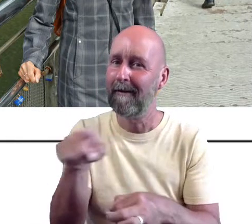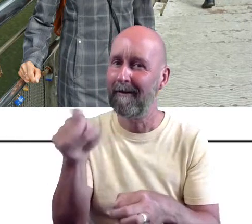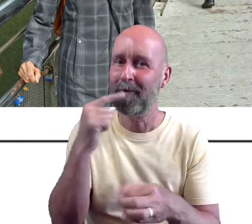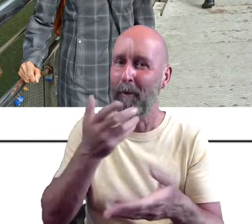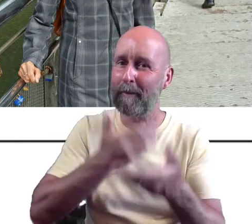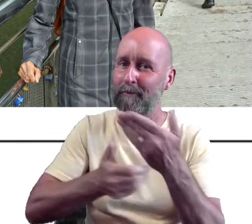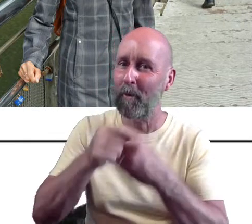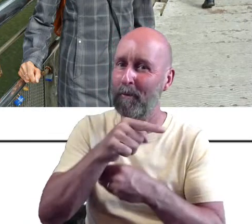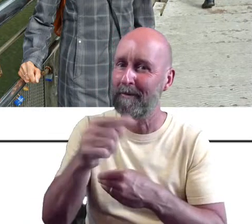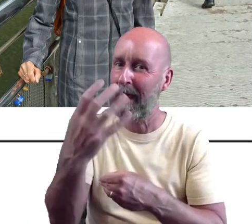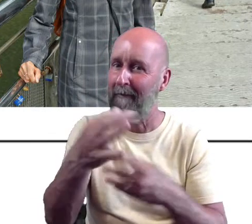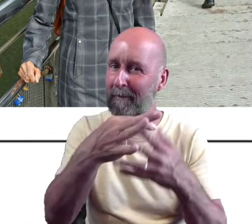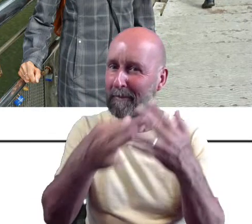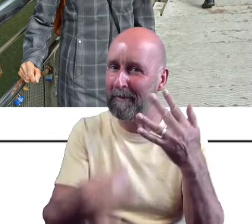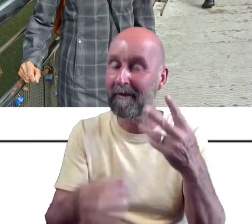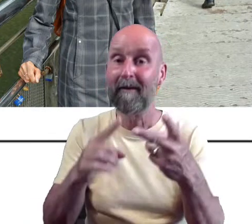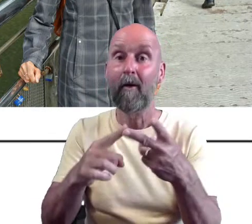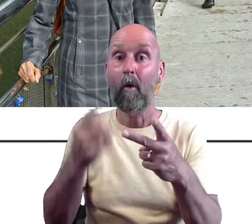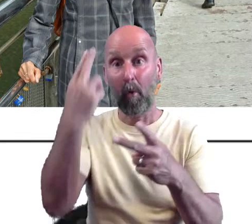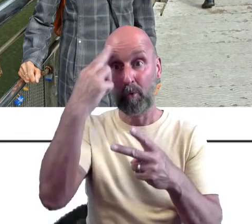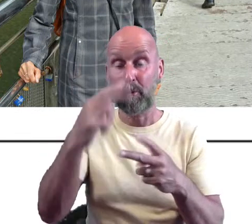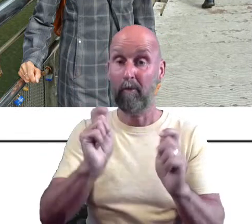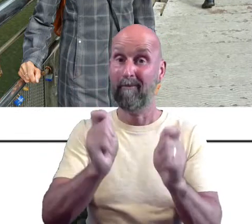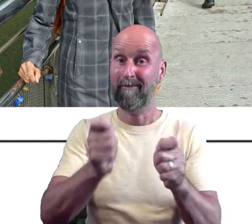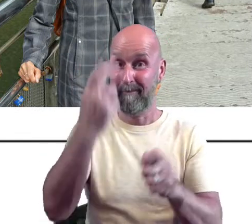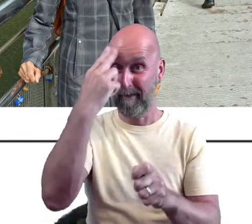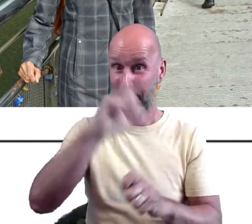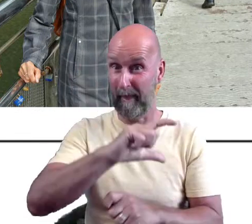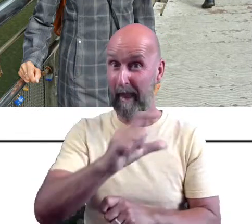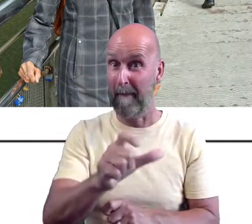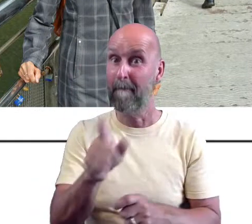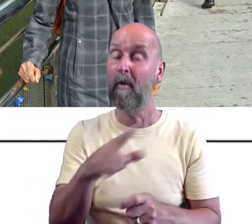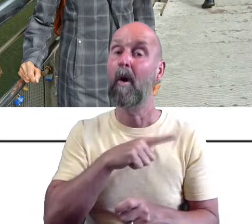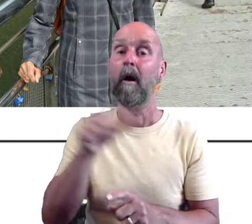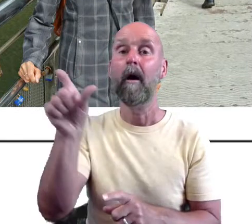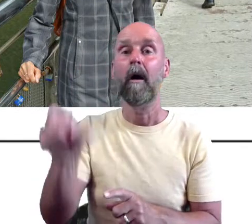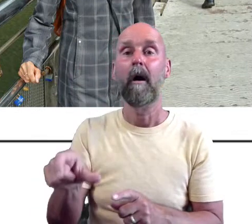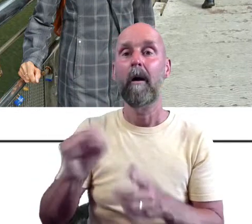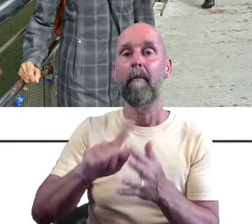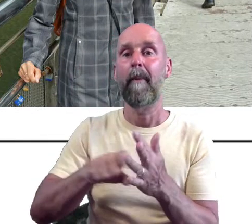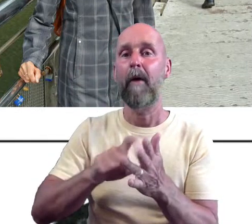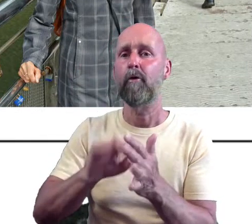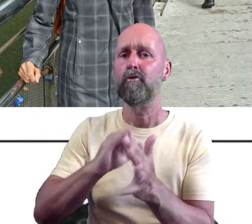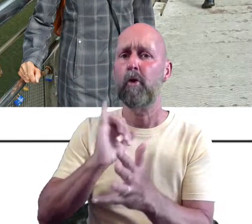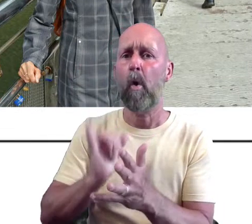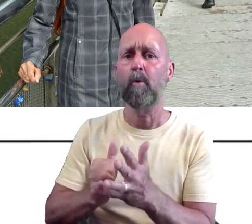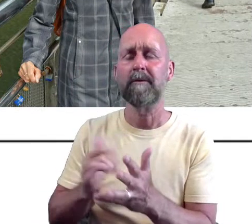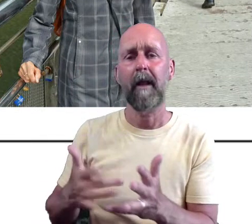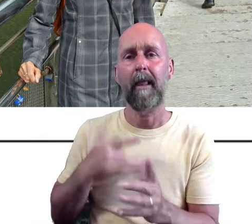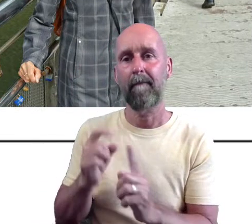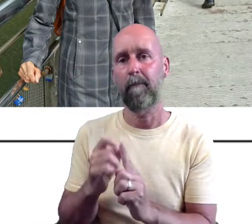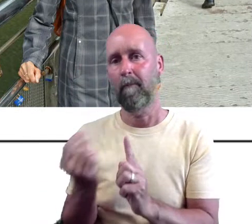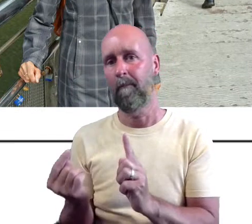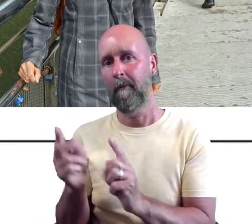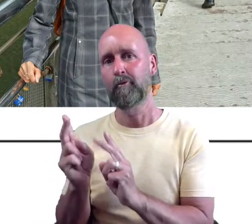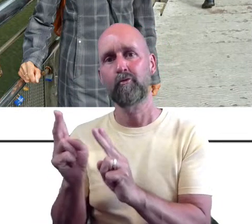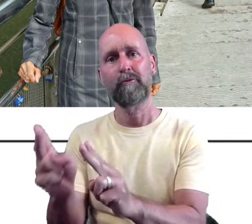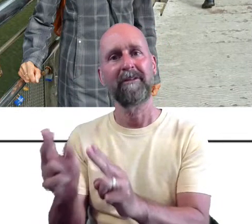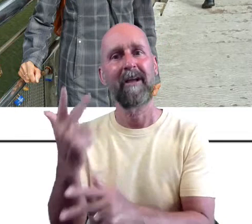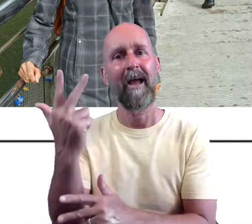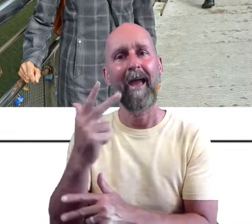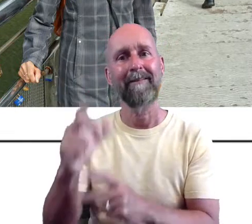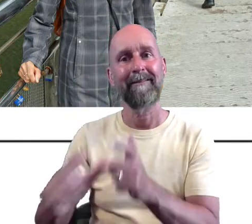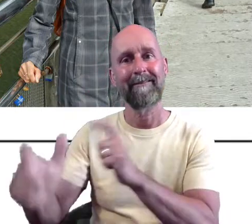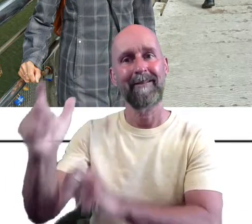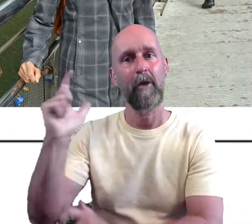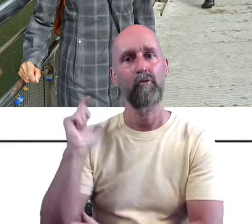you could also think about the name of the bridge. So it's named after a person called Perrow Jones, who lived in a nearby street in the 18th century. He lived